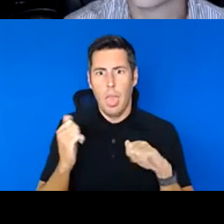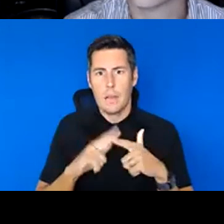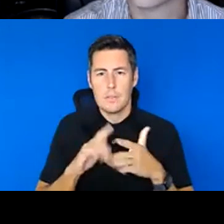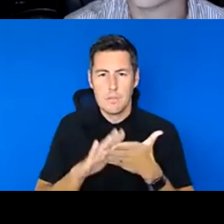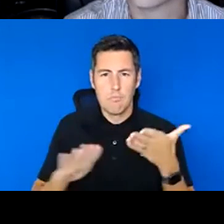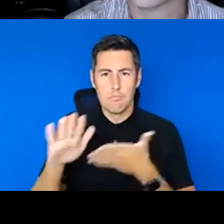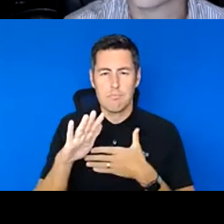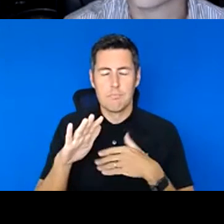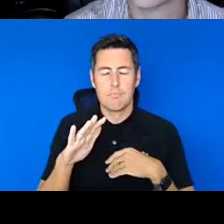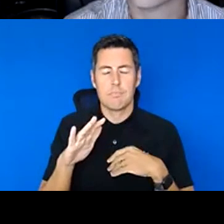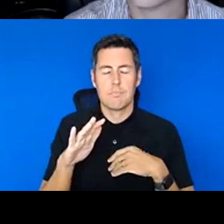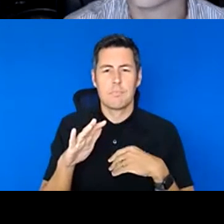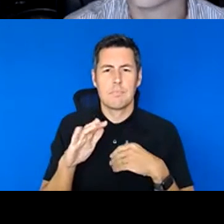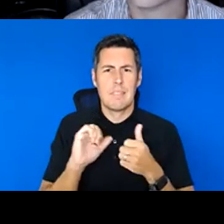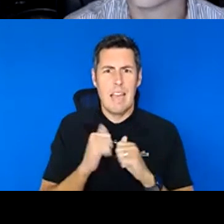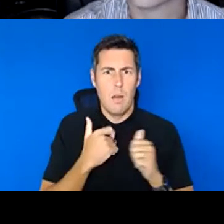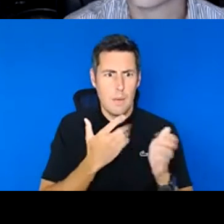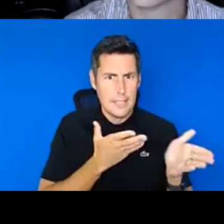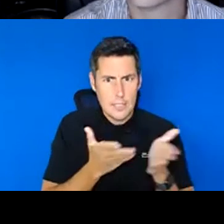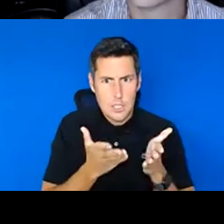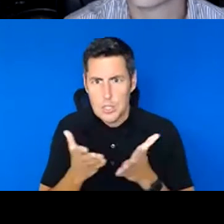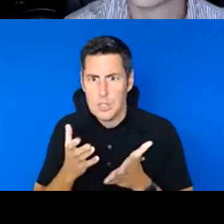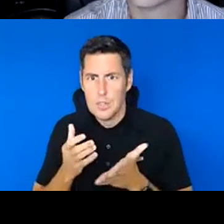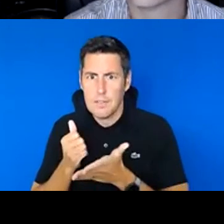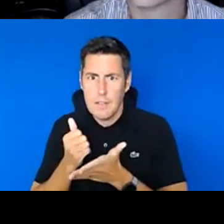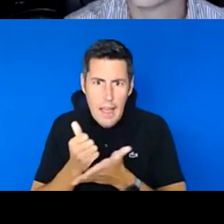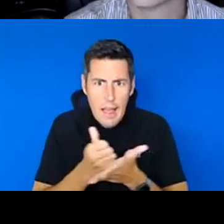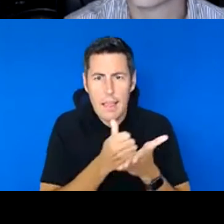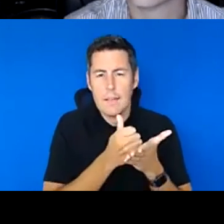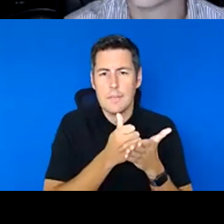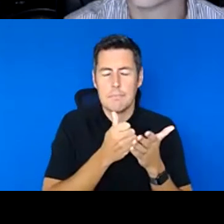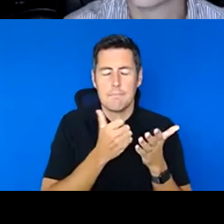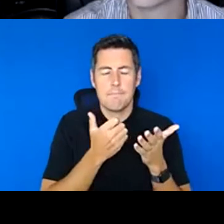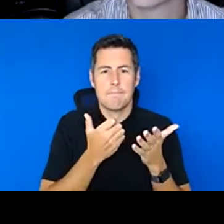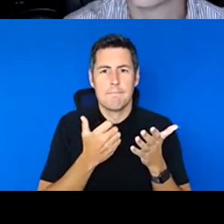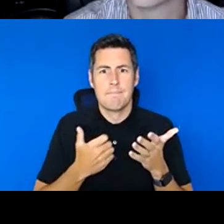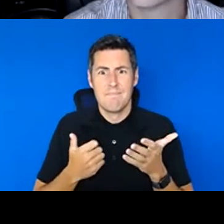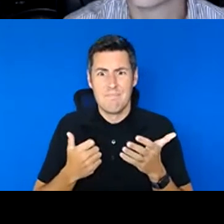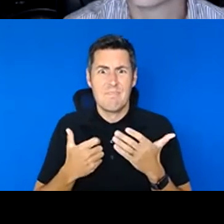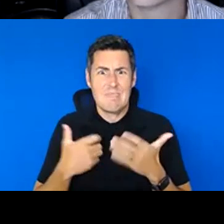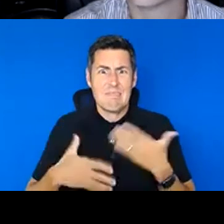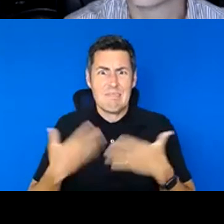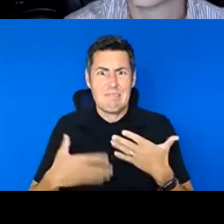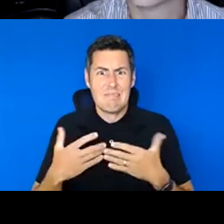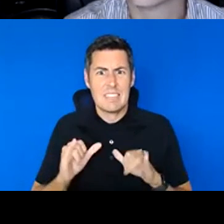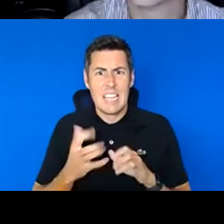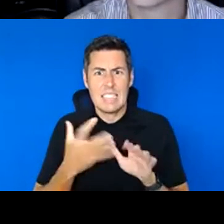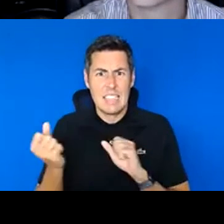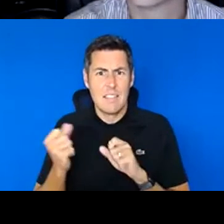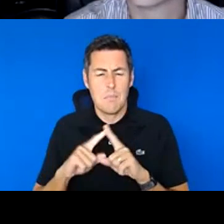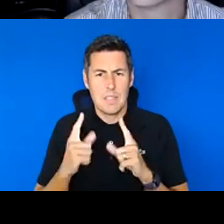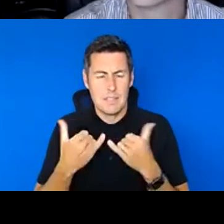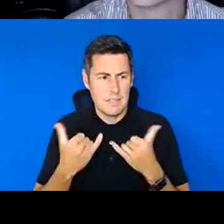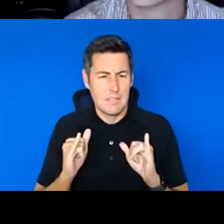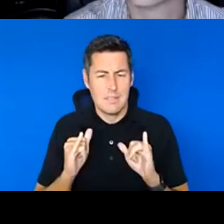we going to serve them, see them as we stay safe? Right. You